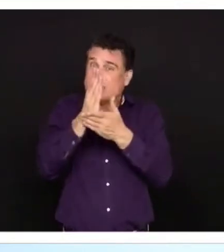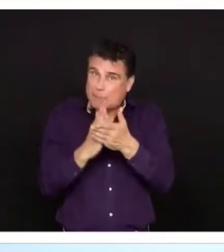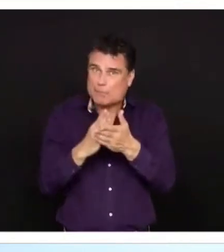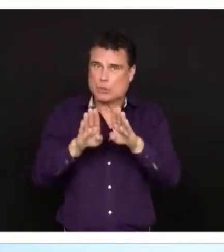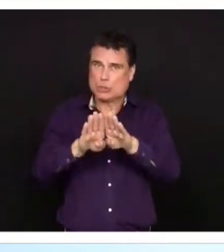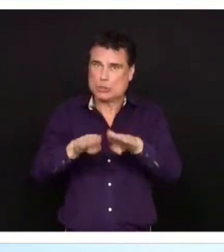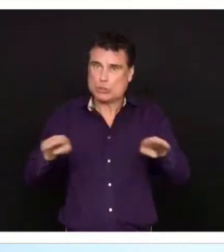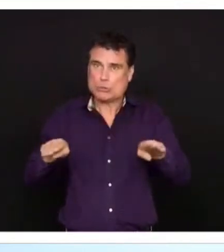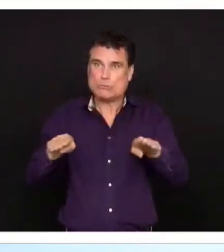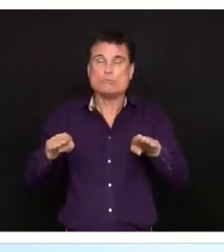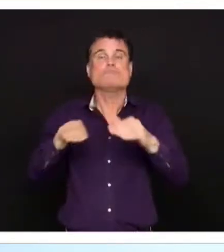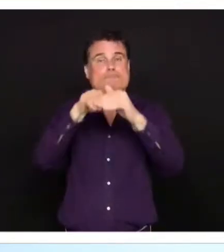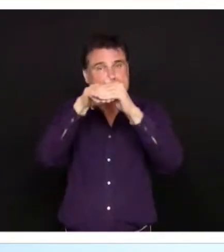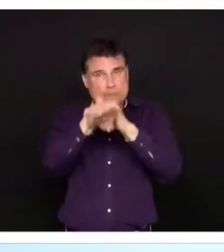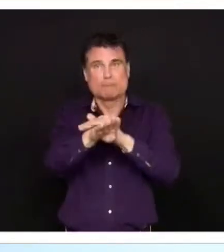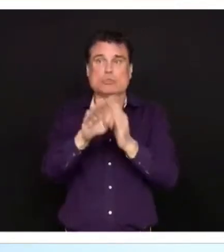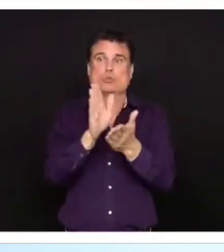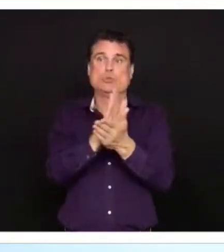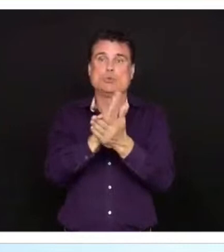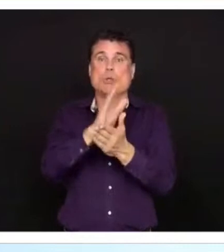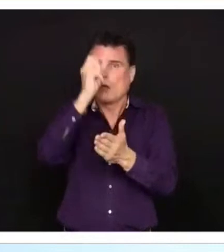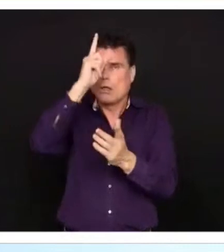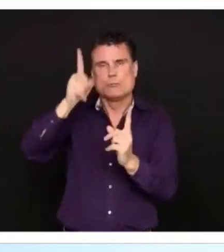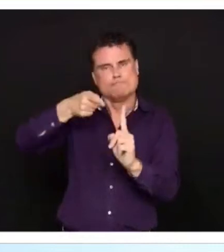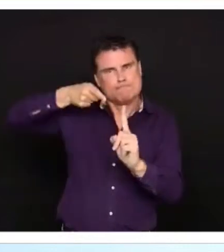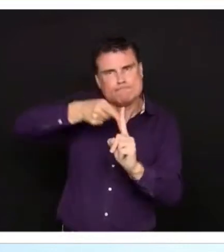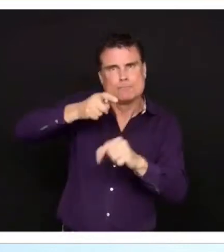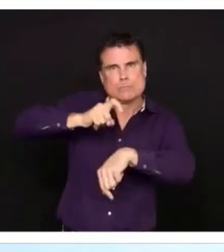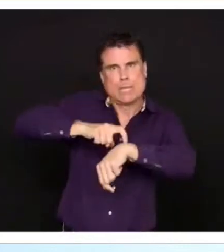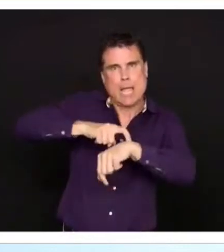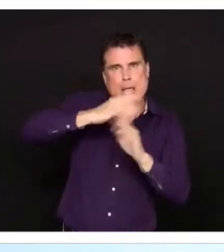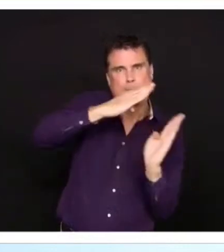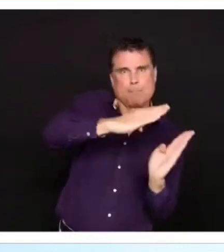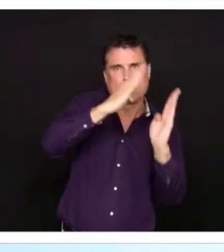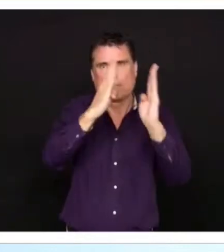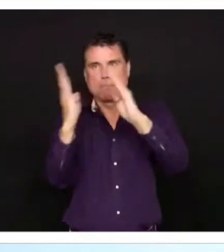well as some hybrid perhaps of